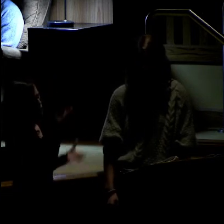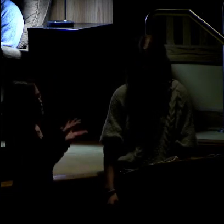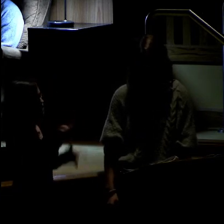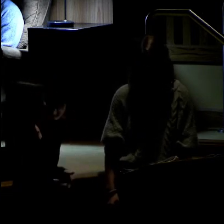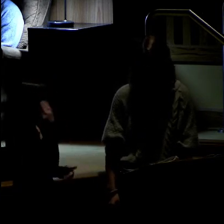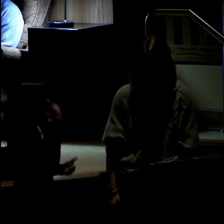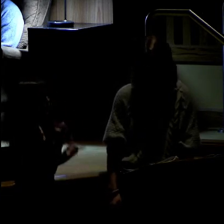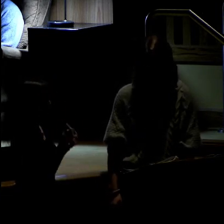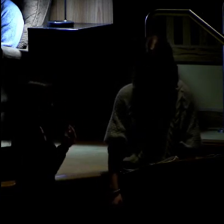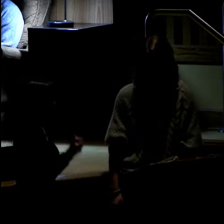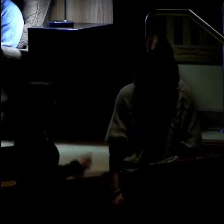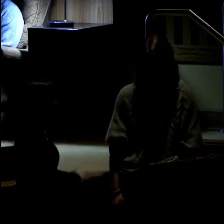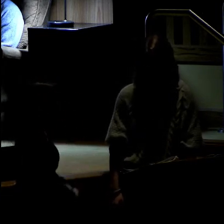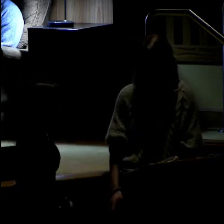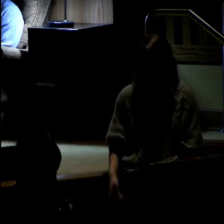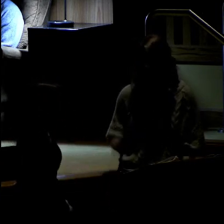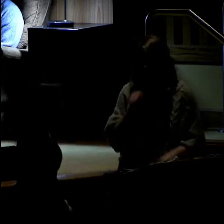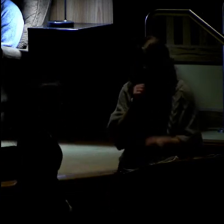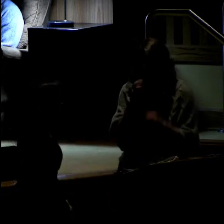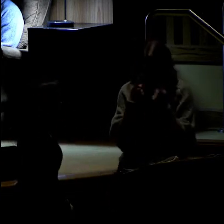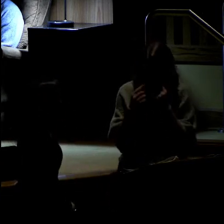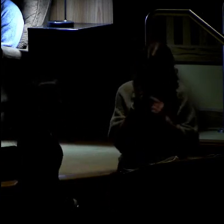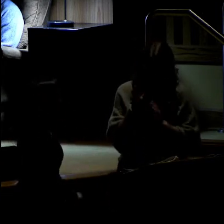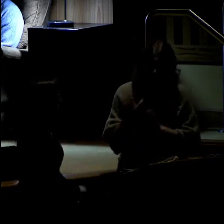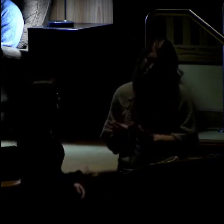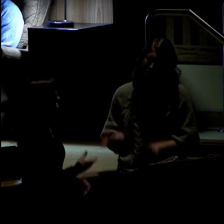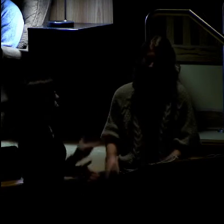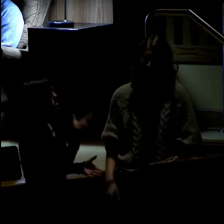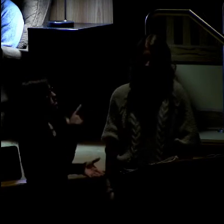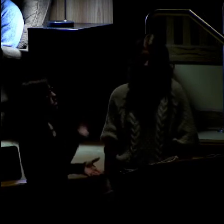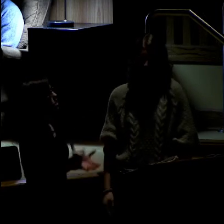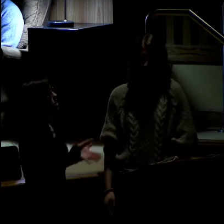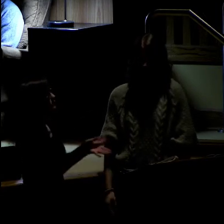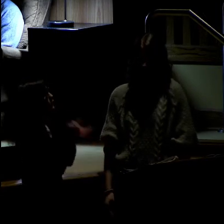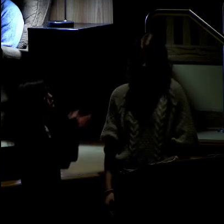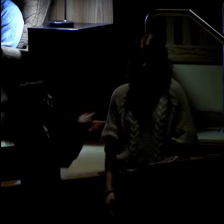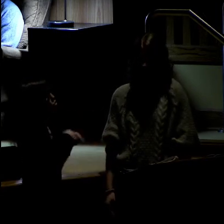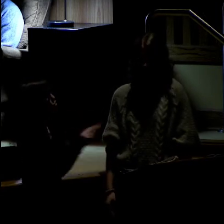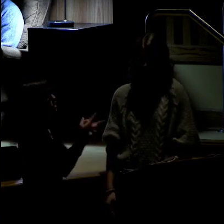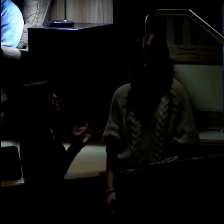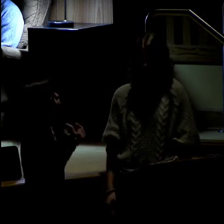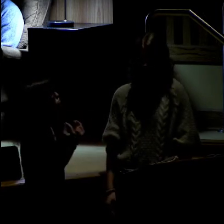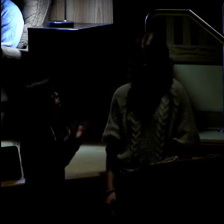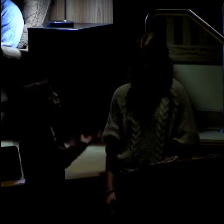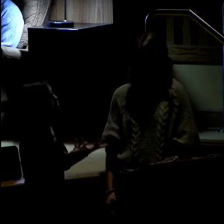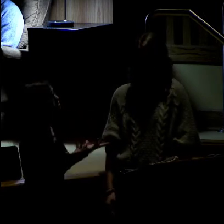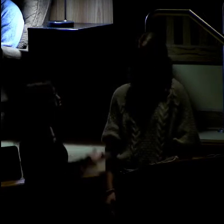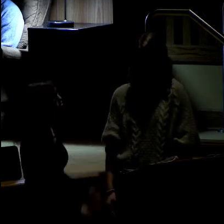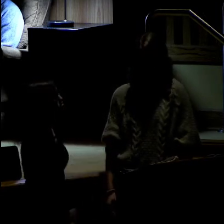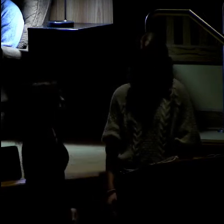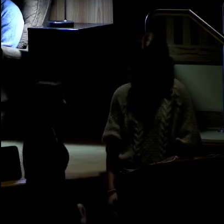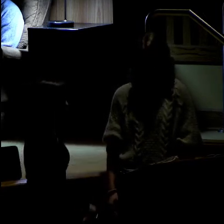cry. Lord, help me get through this. What am I supposed to do?